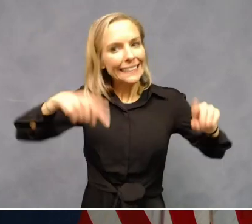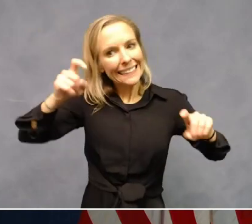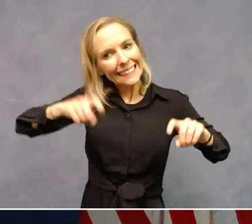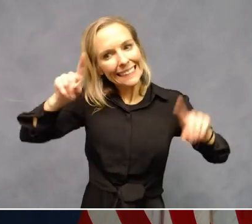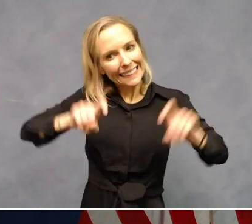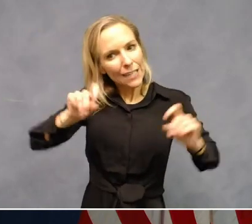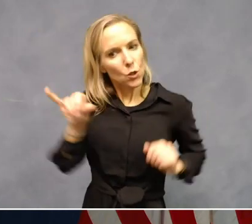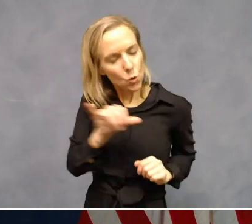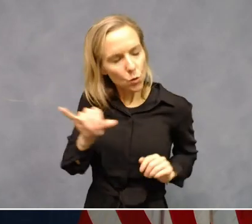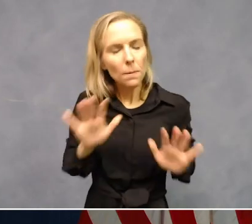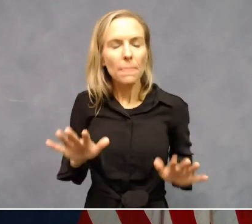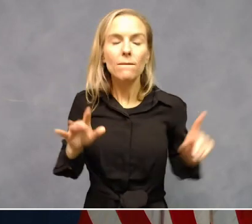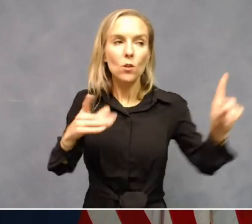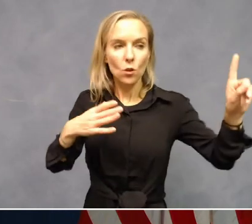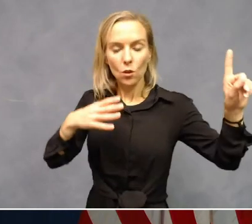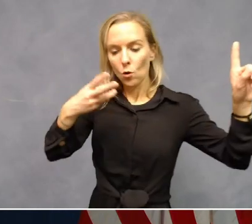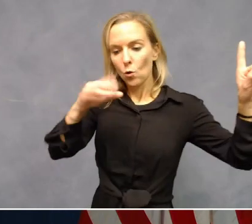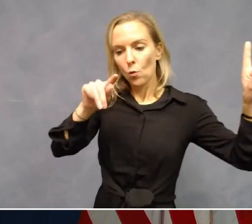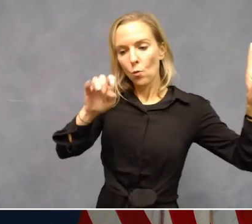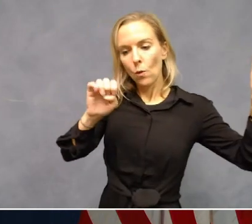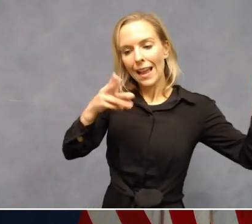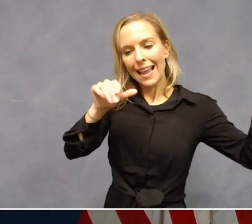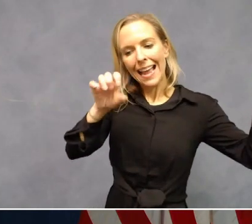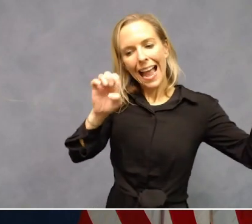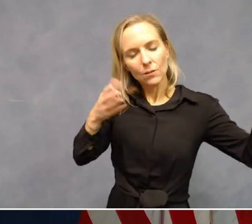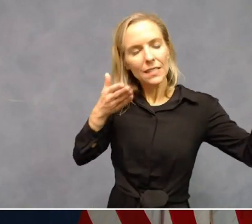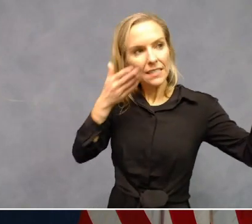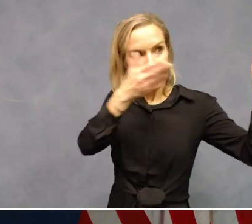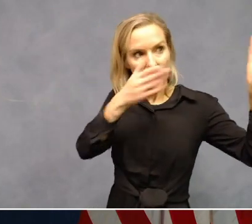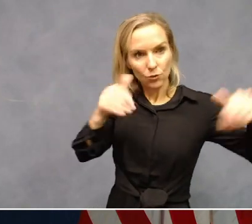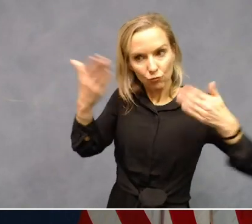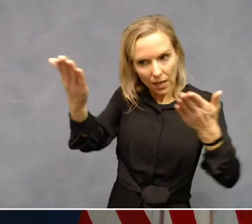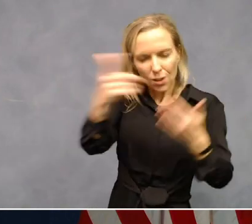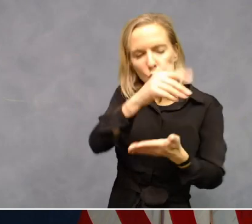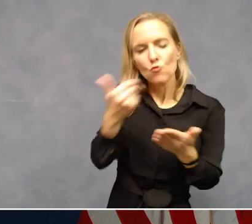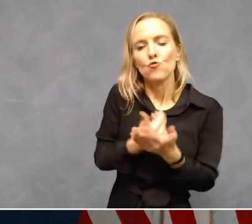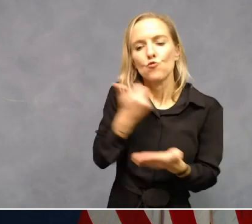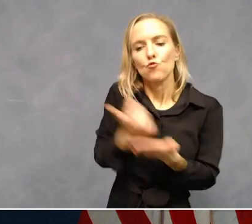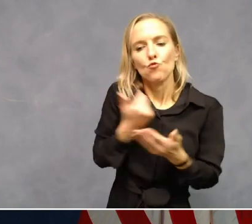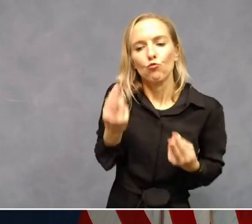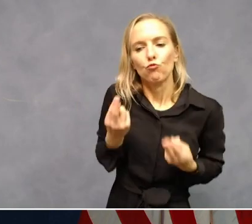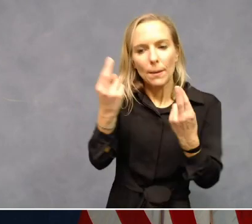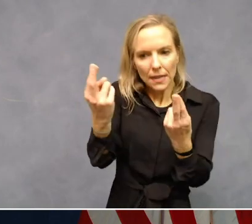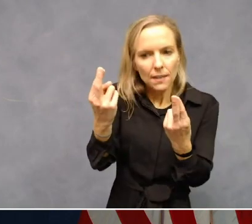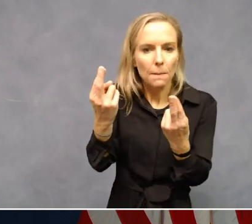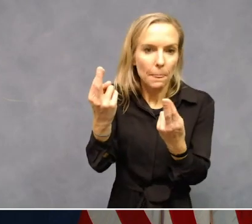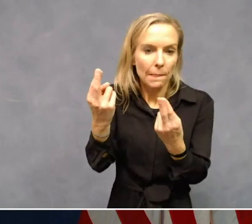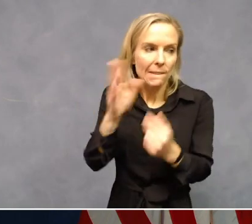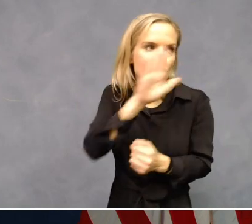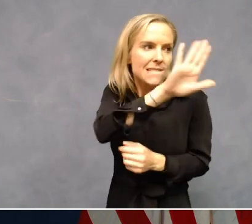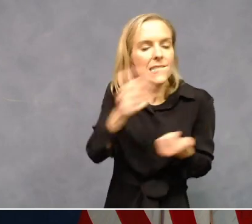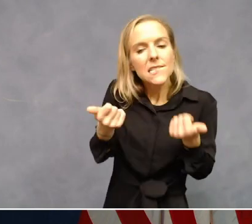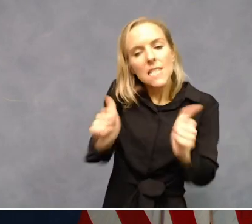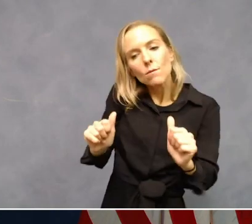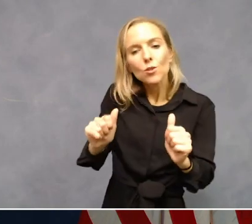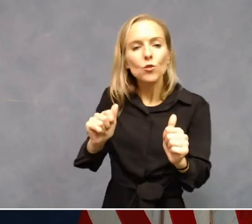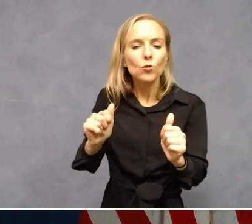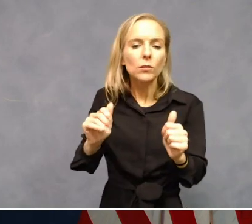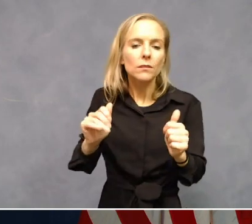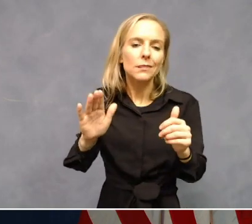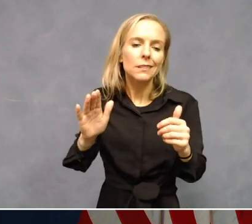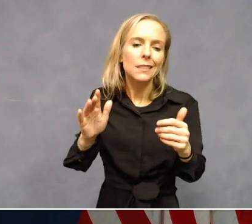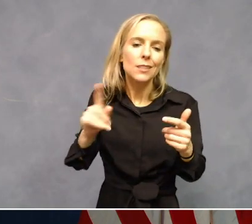that the White House is suggesting, it's in their newest recommendations. It's their attempt to suggest something that is